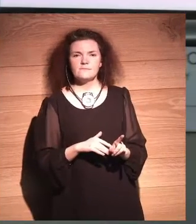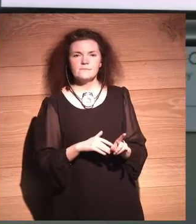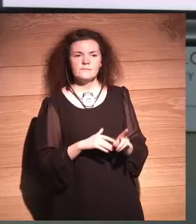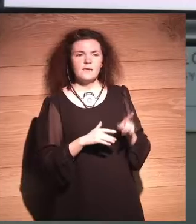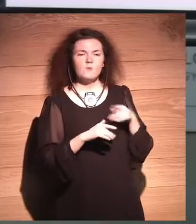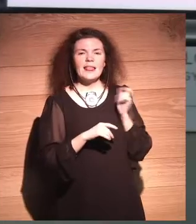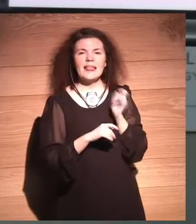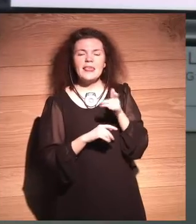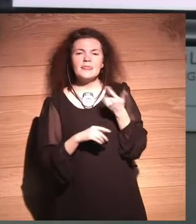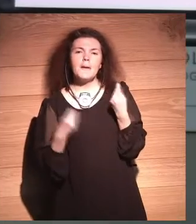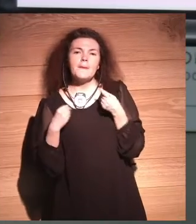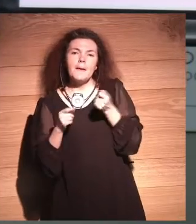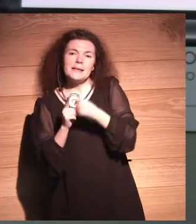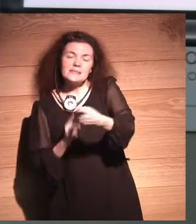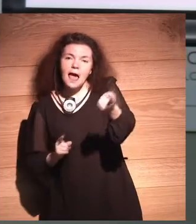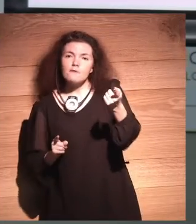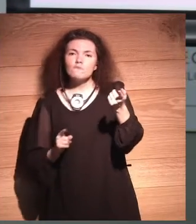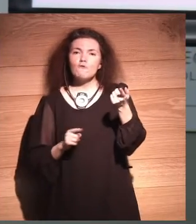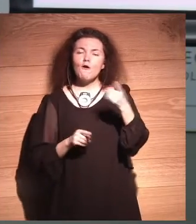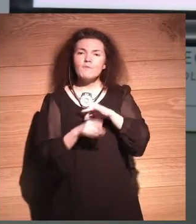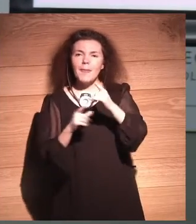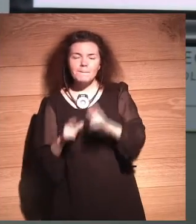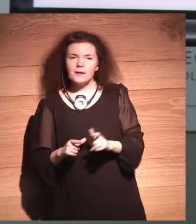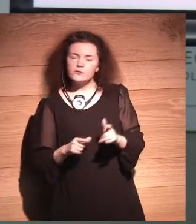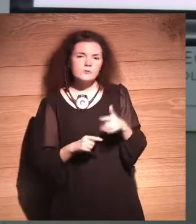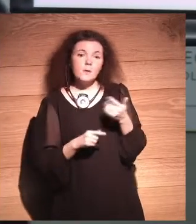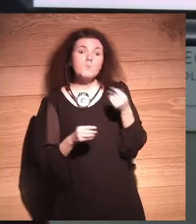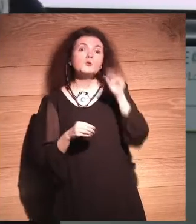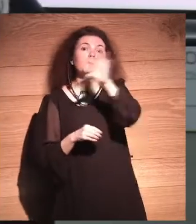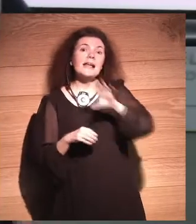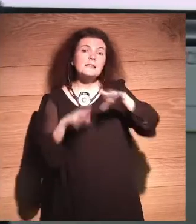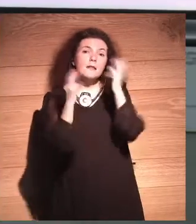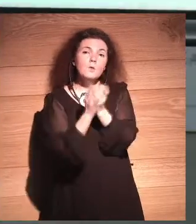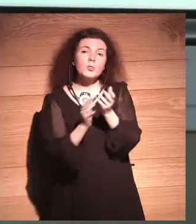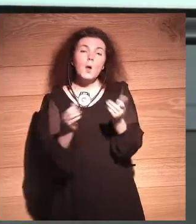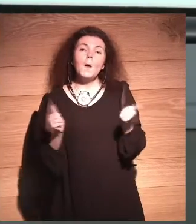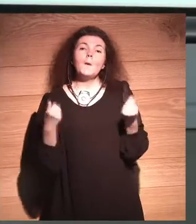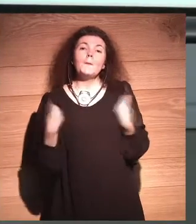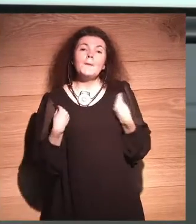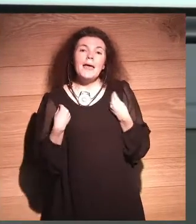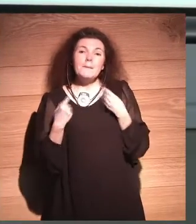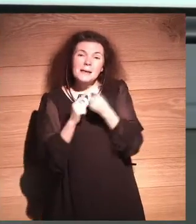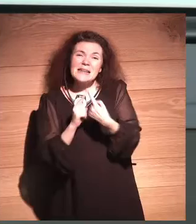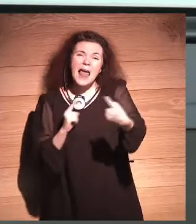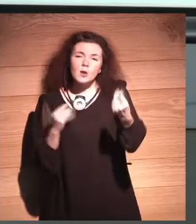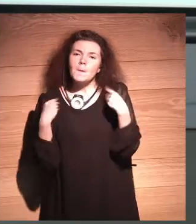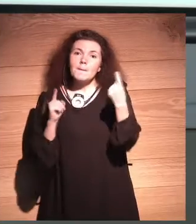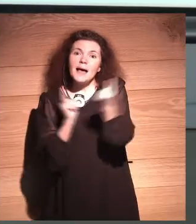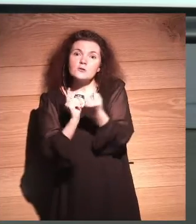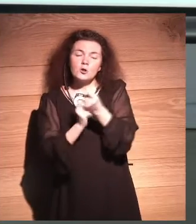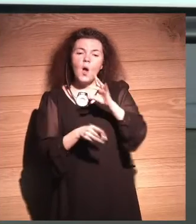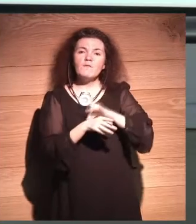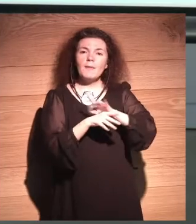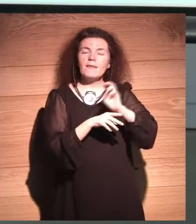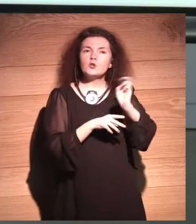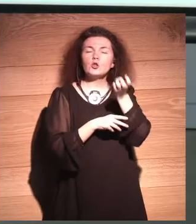life expectancy is actually decreasing. Diseases like tuberculosis that we thought we'd gotten rid of are actually increasing in